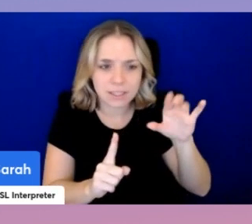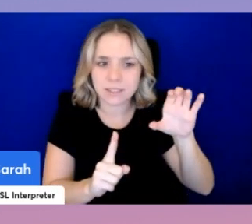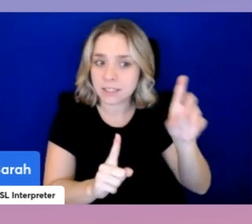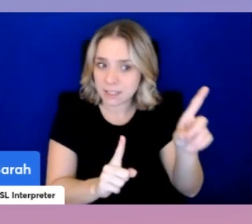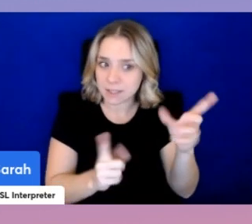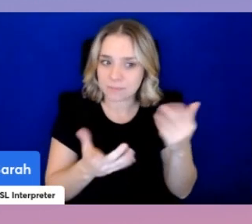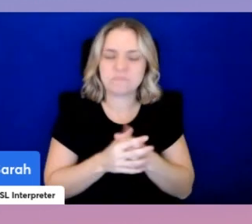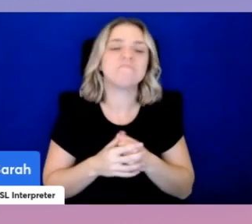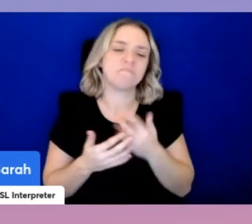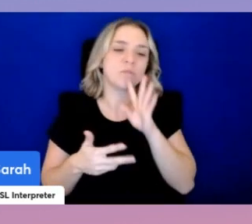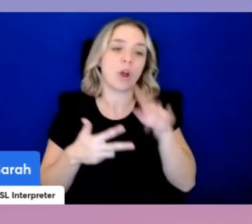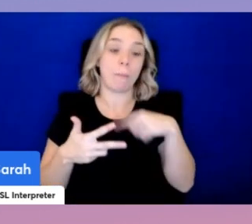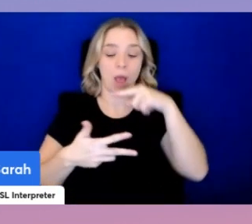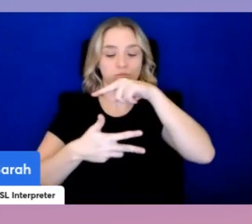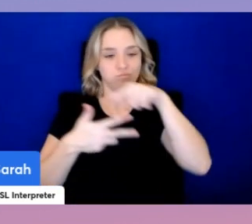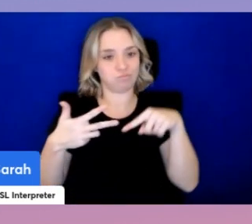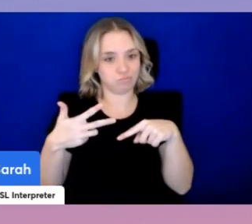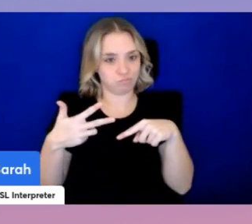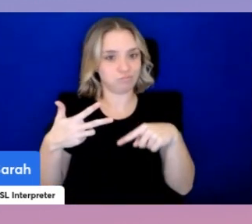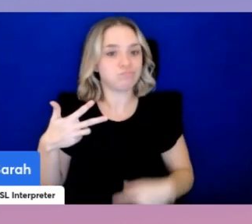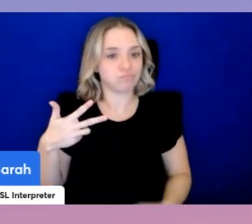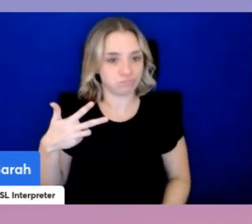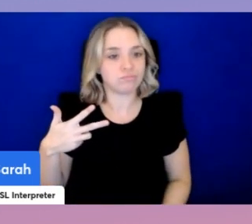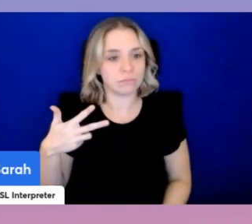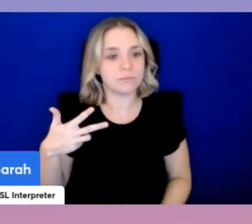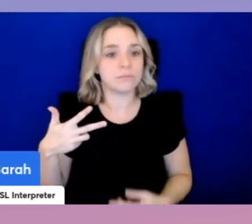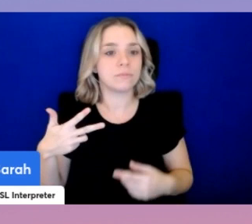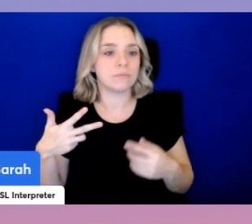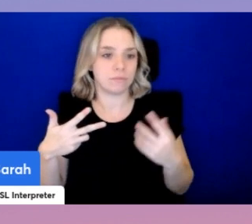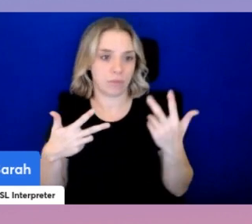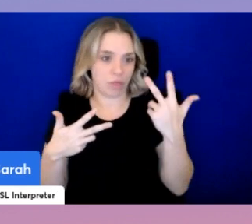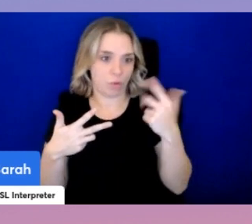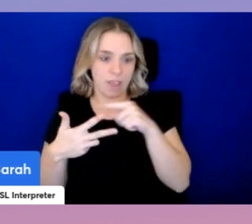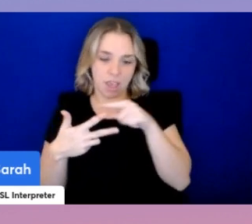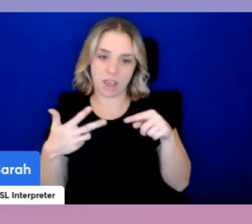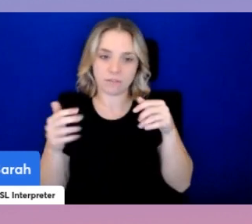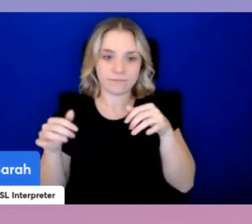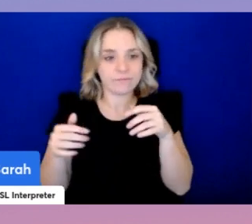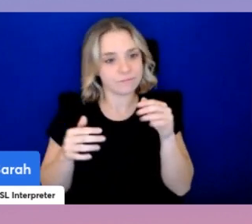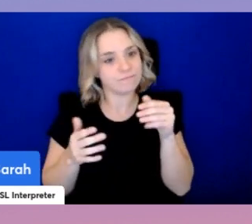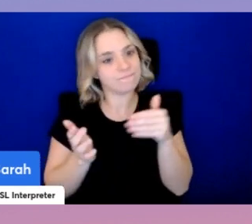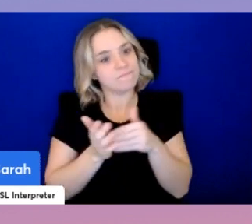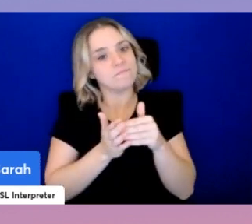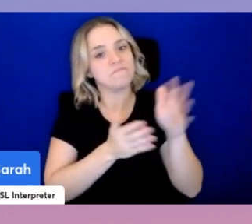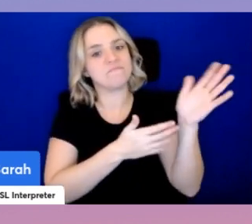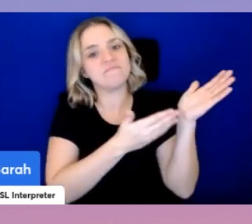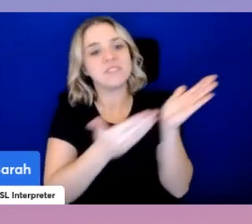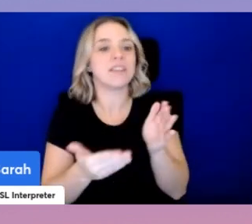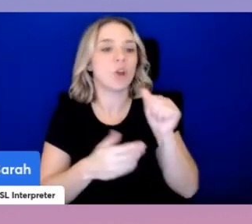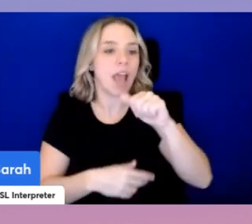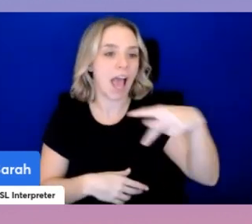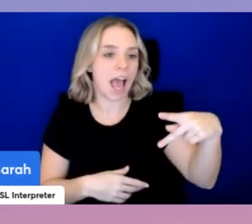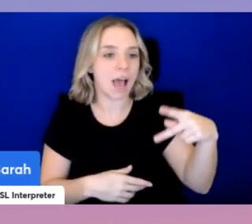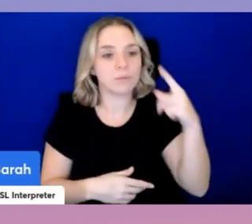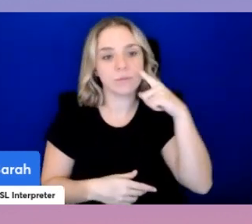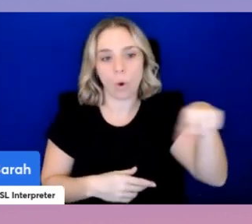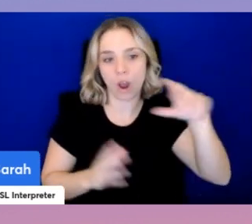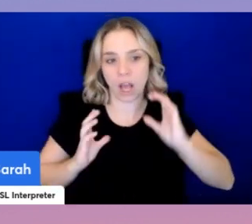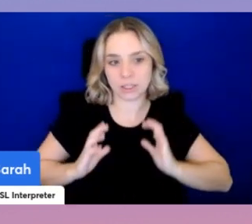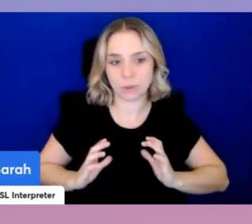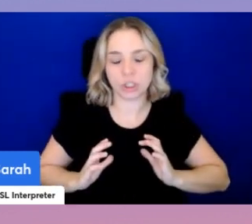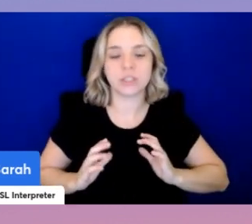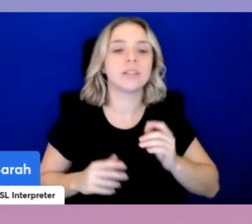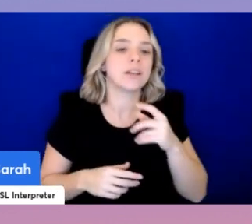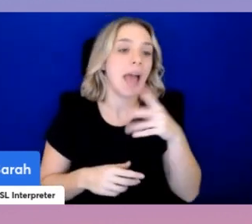Now, let's talk about CI/CD. It's a method for frequently delivering apps to customer by introducing